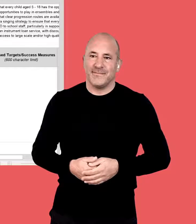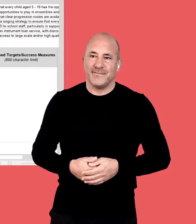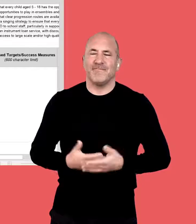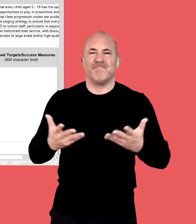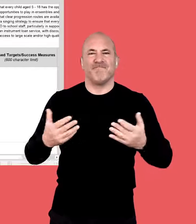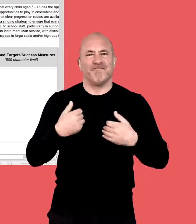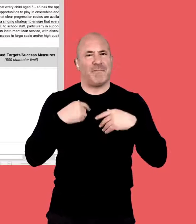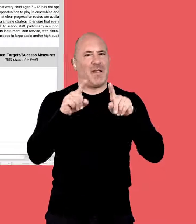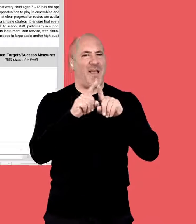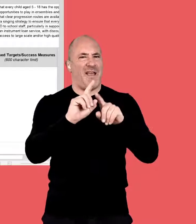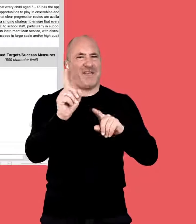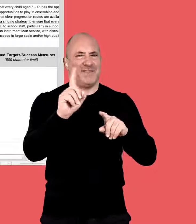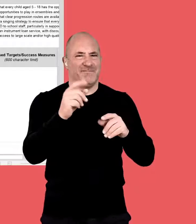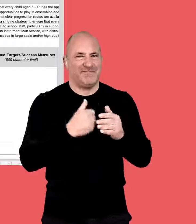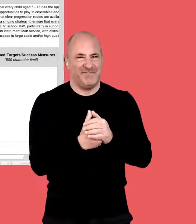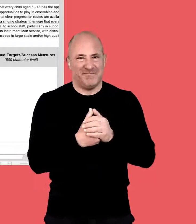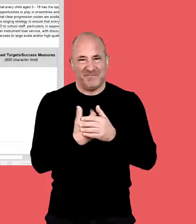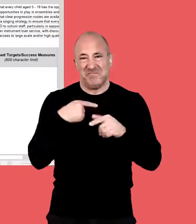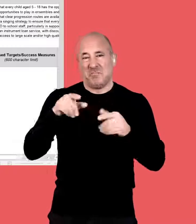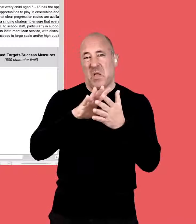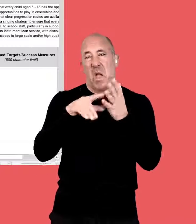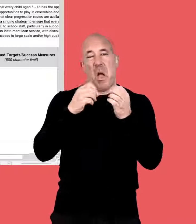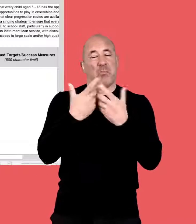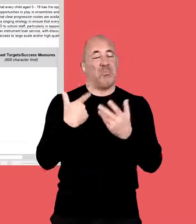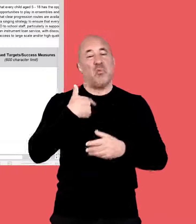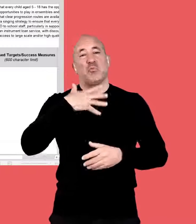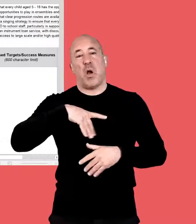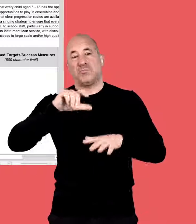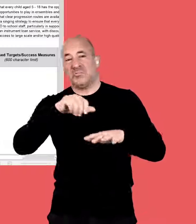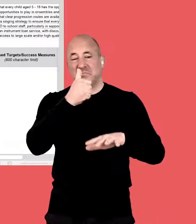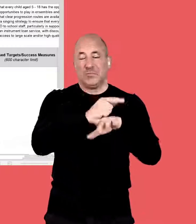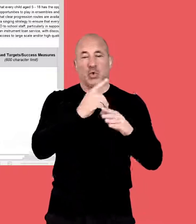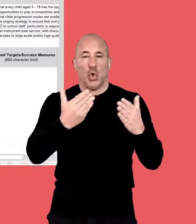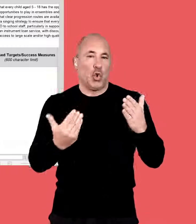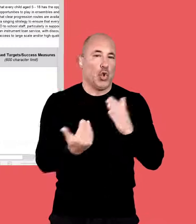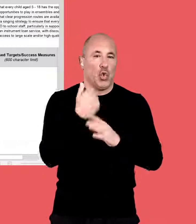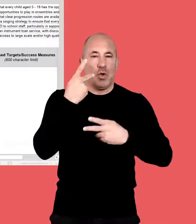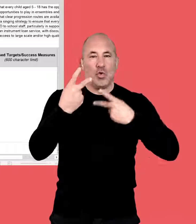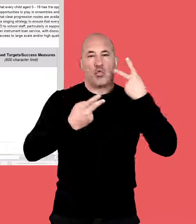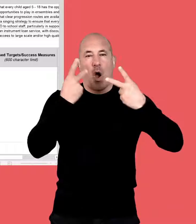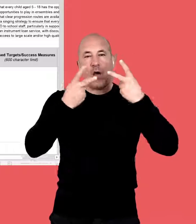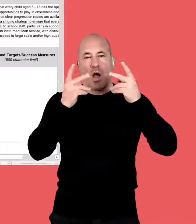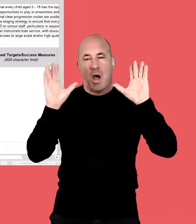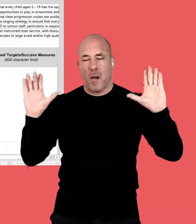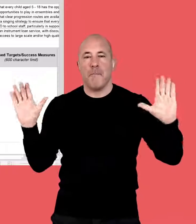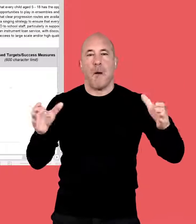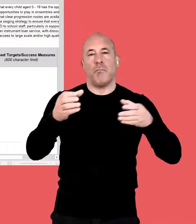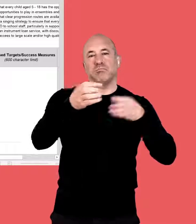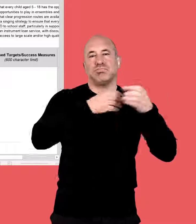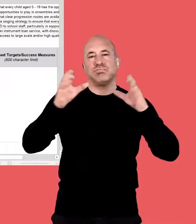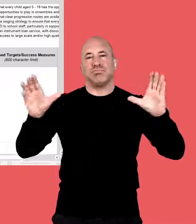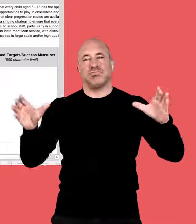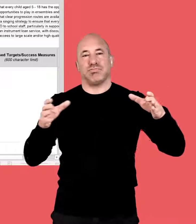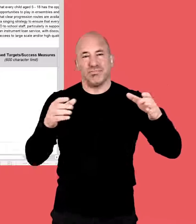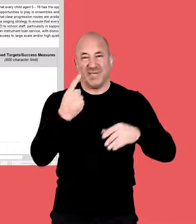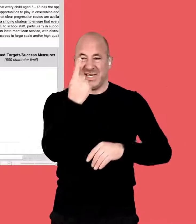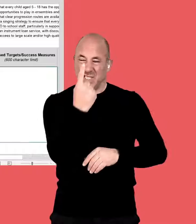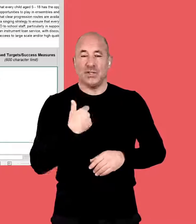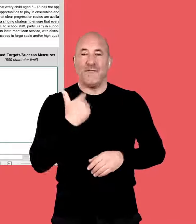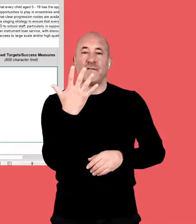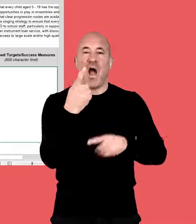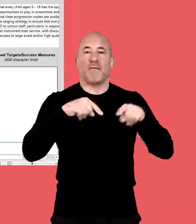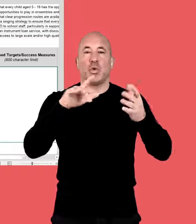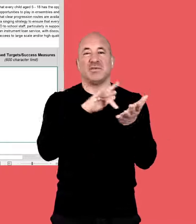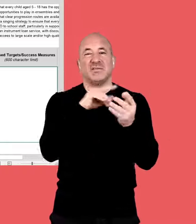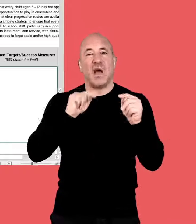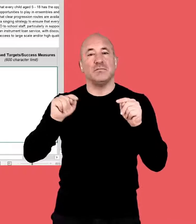So an example that I'm going to give in this case is that our hub would like to establish new choir ensembles in each of